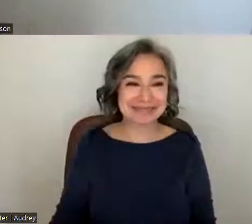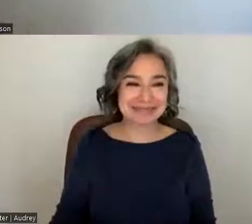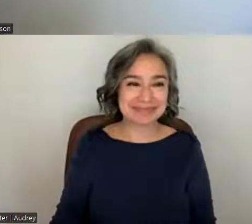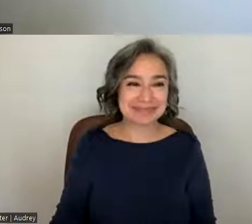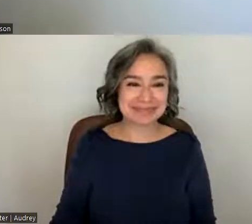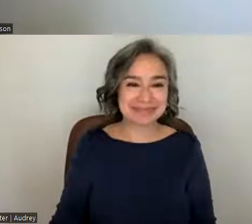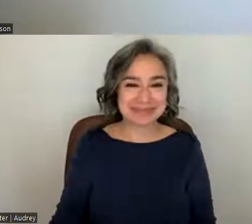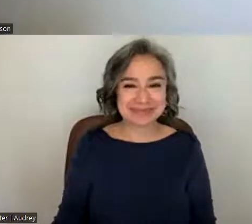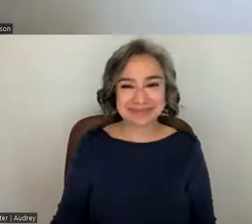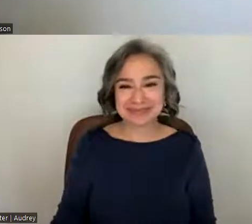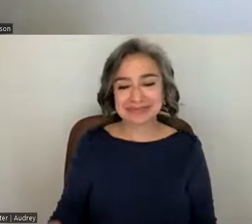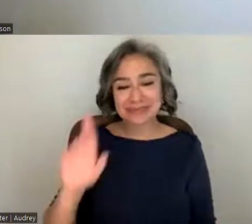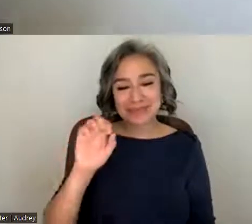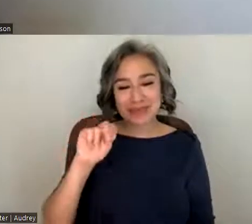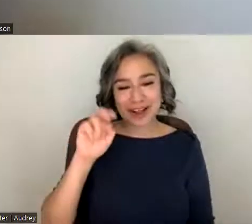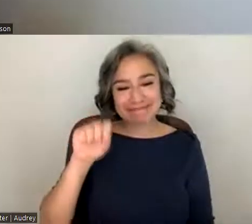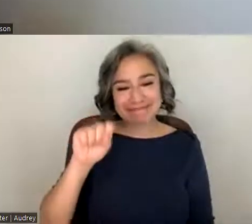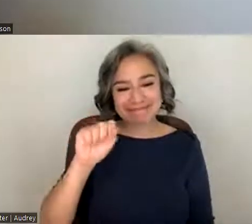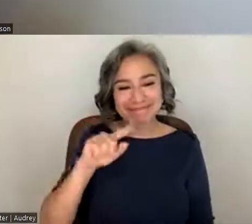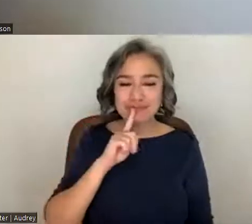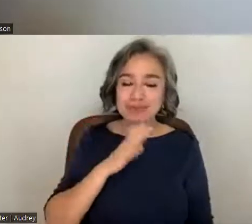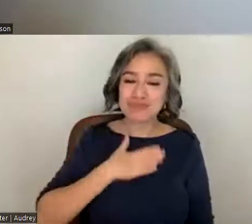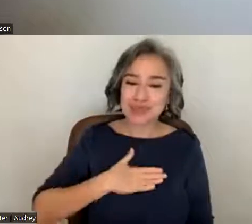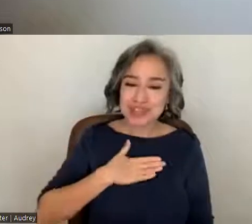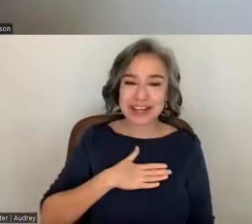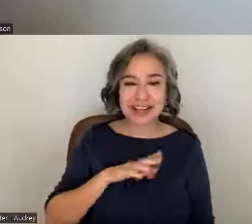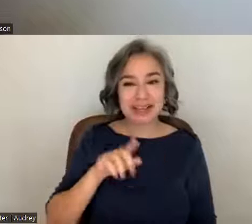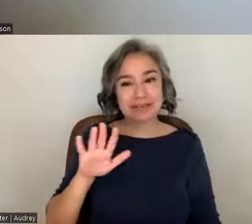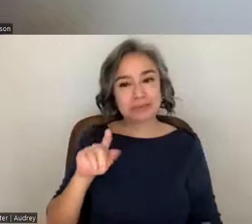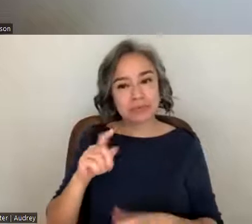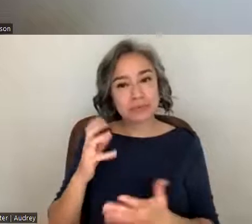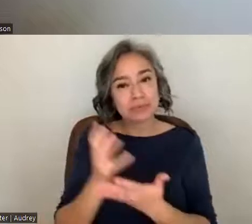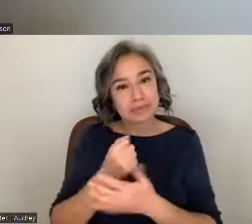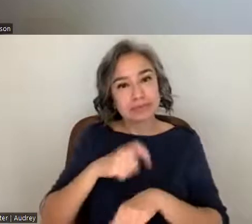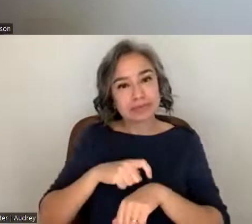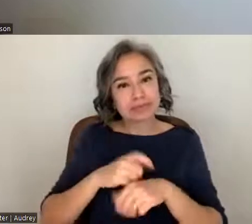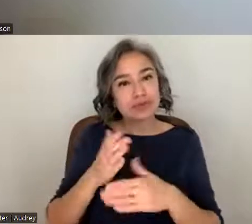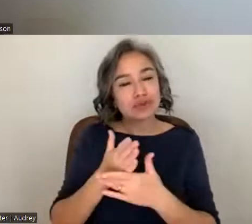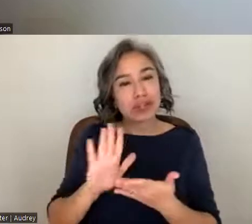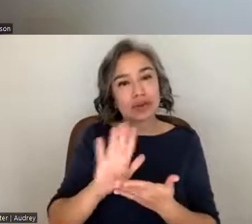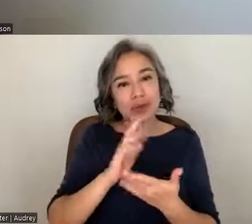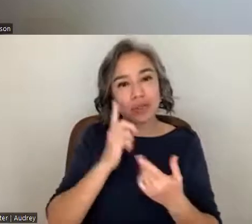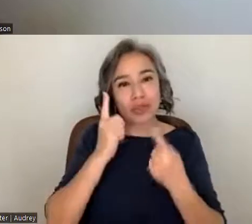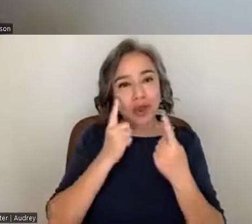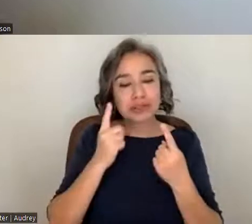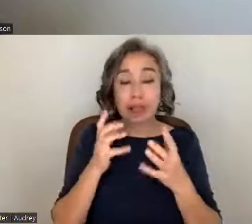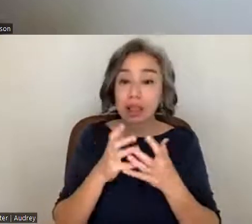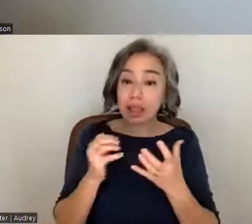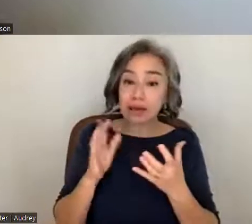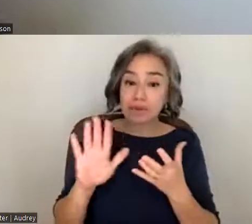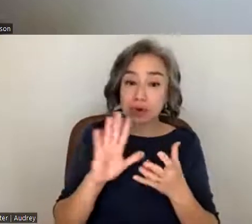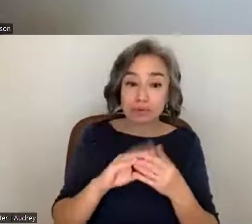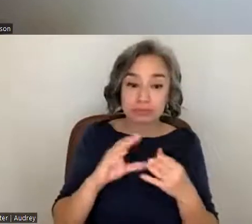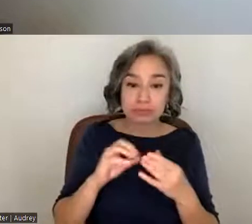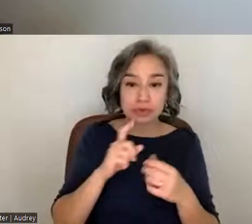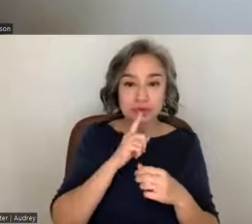Indeed, indeed. Really appreciate you all taking the time to share your thoughts. And I think a lot of what you said rings true in terms of the